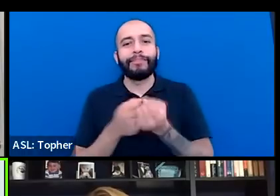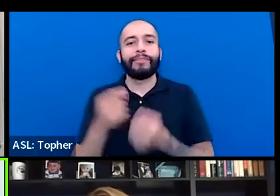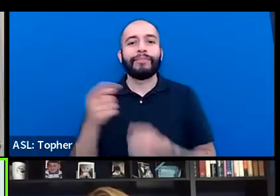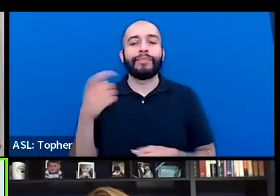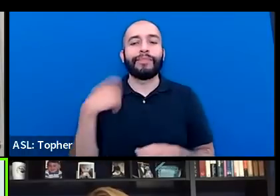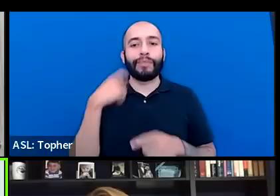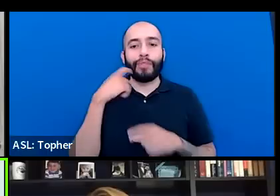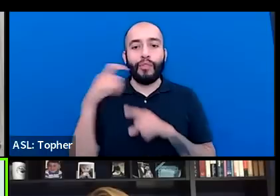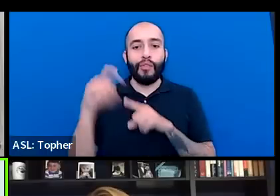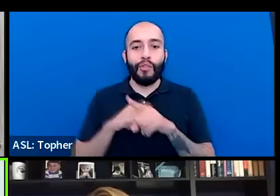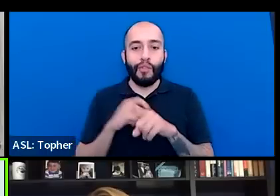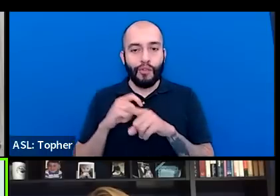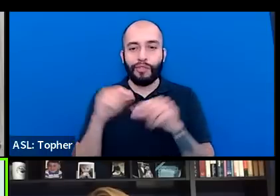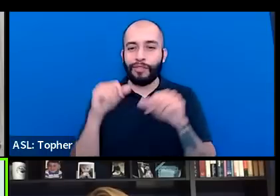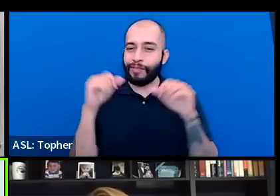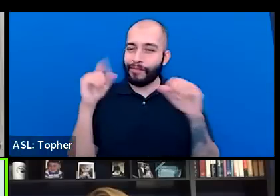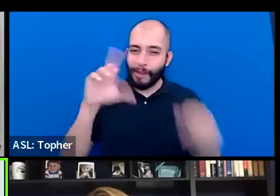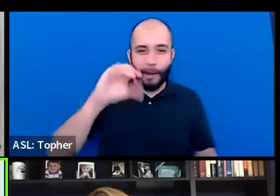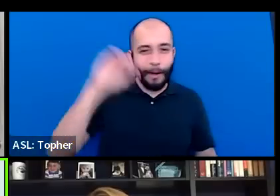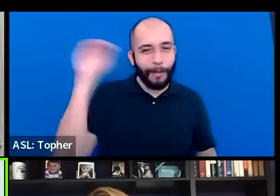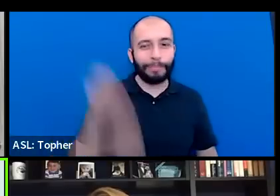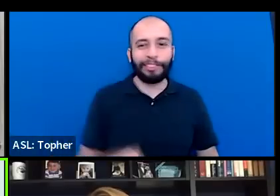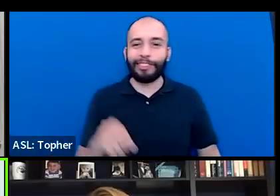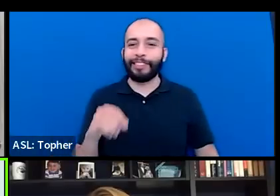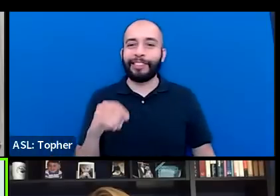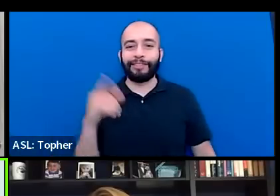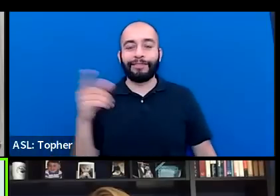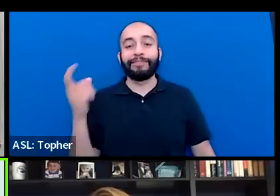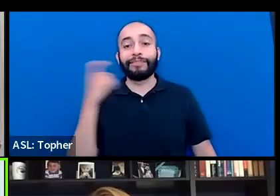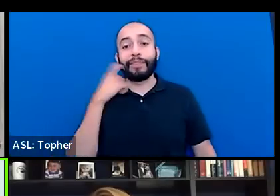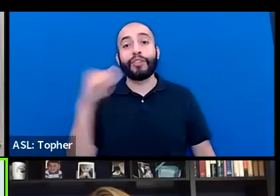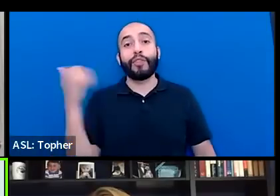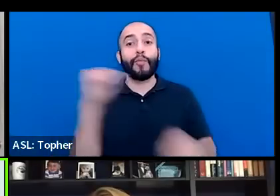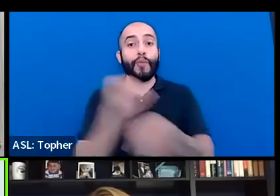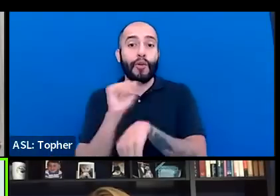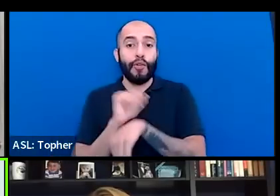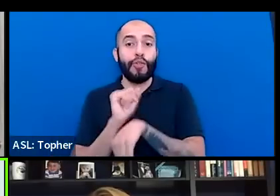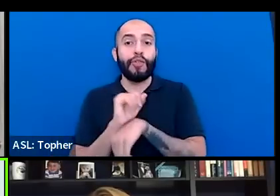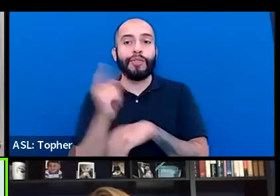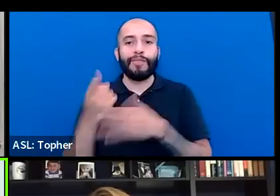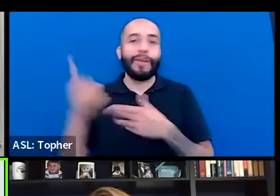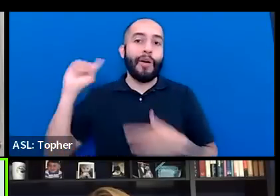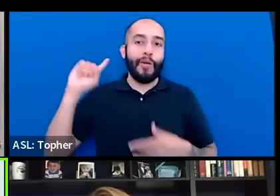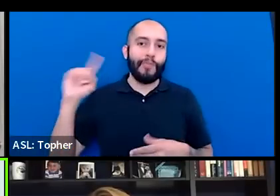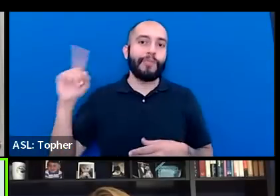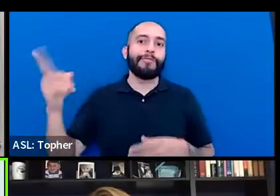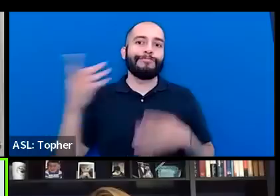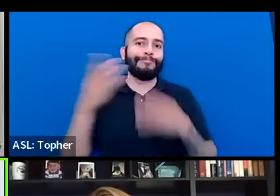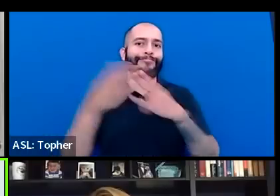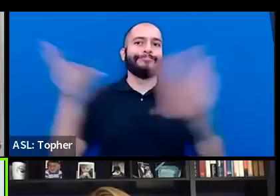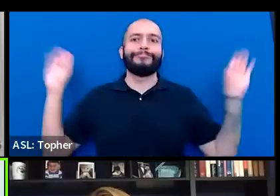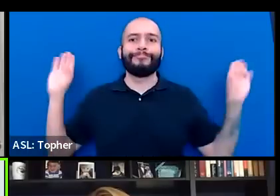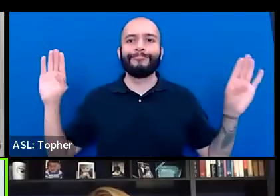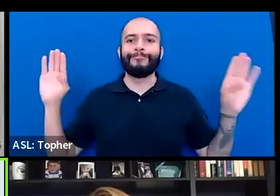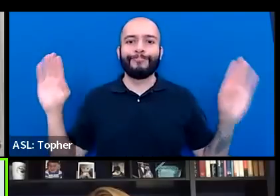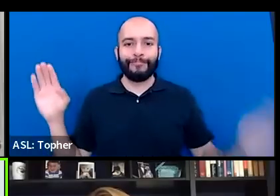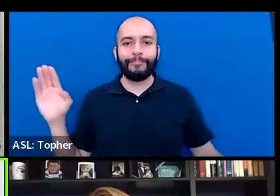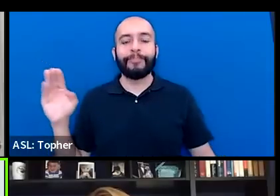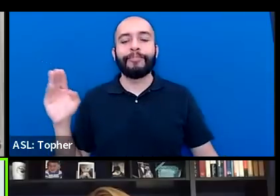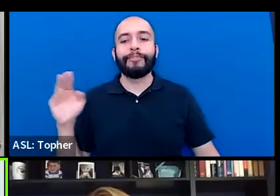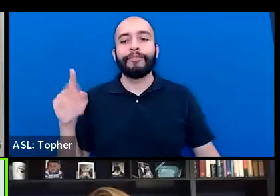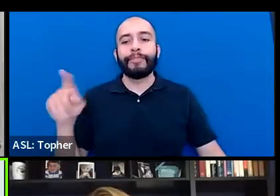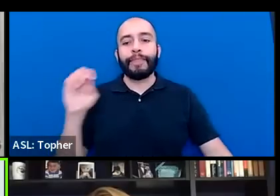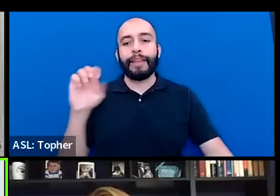Eli Zing up in Seattle. The building down in Kentucky, North